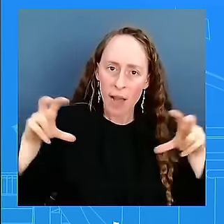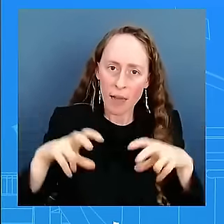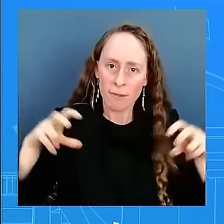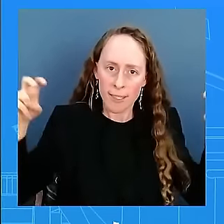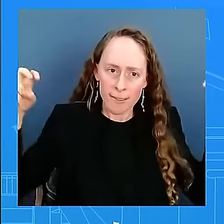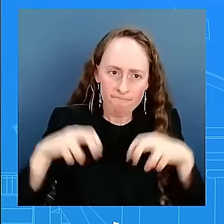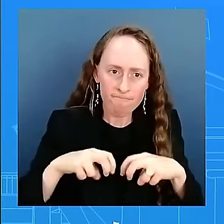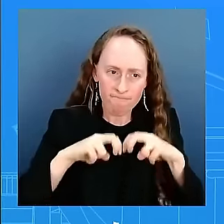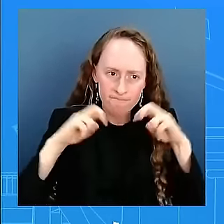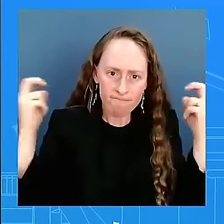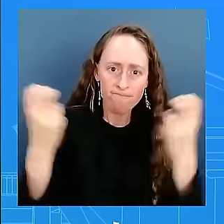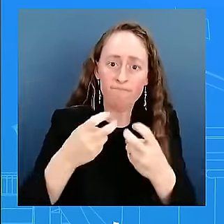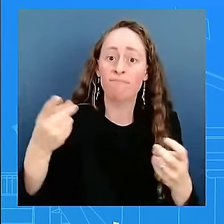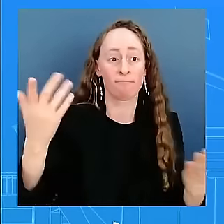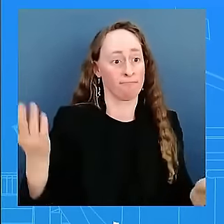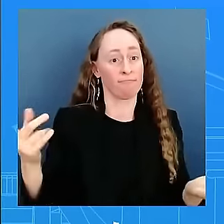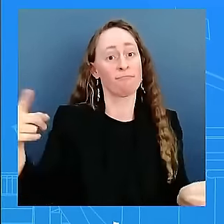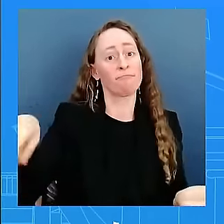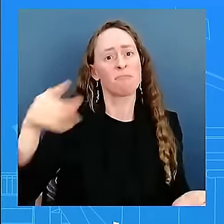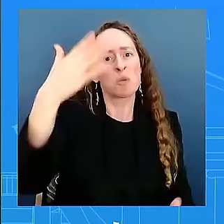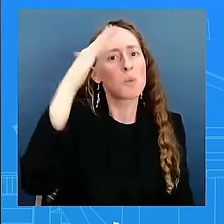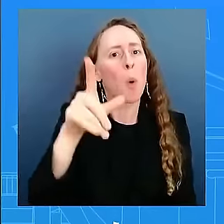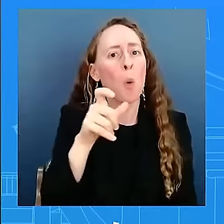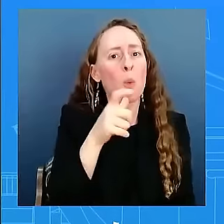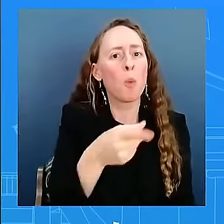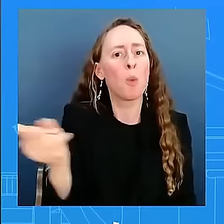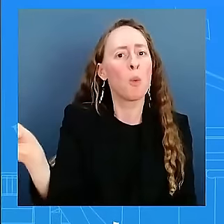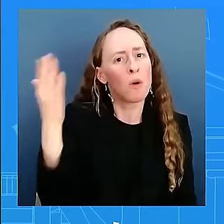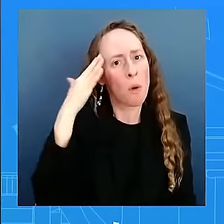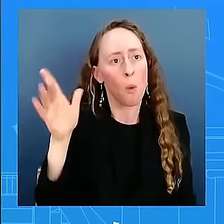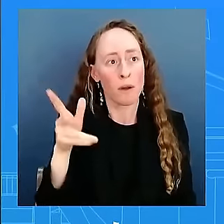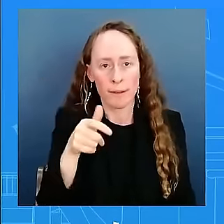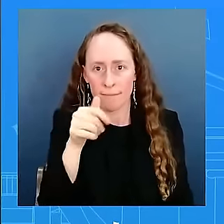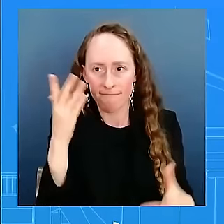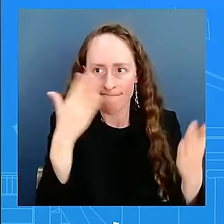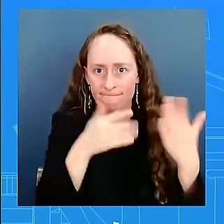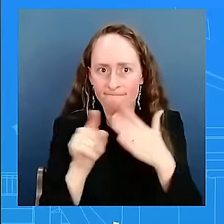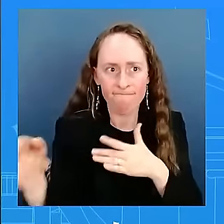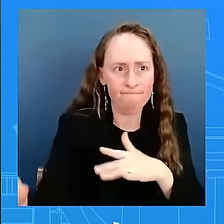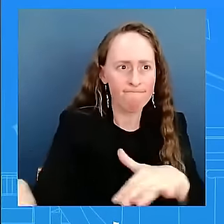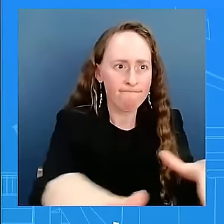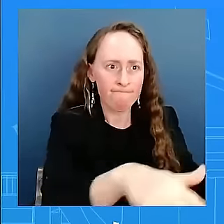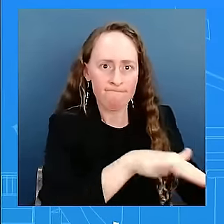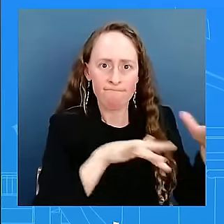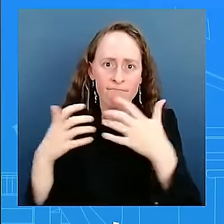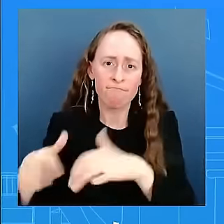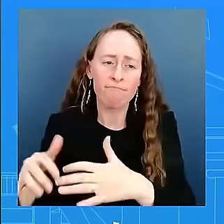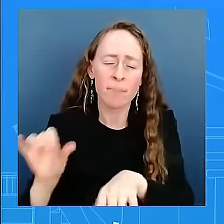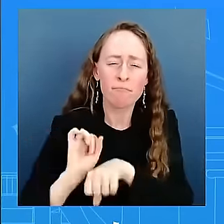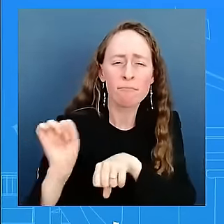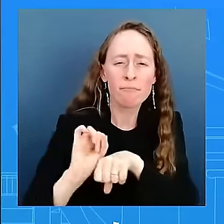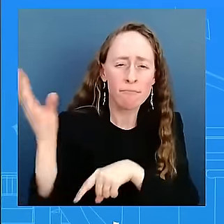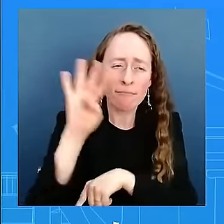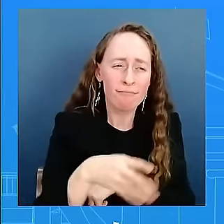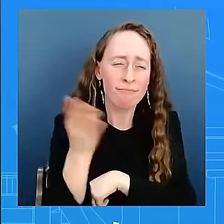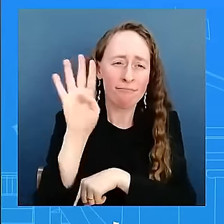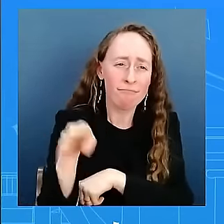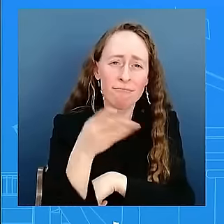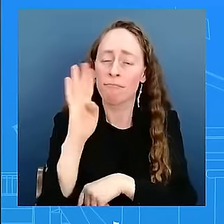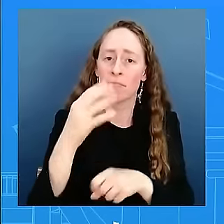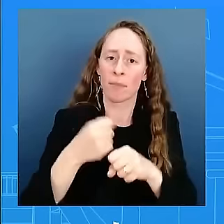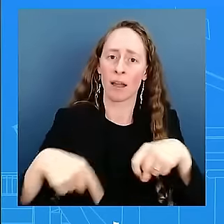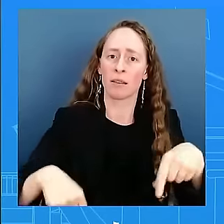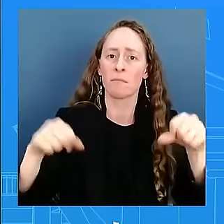like this one. And it was at the president's direction that they built and pulled off the most intricate, expansive deal of its kind in memory.